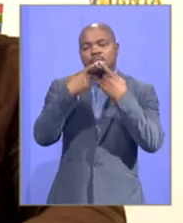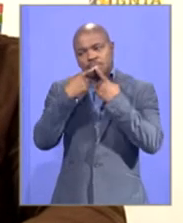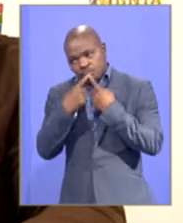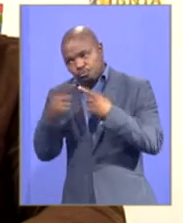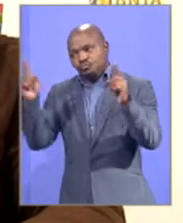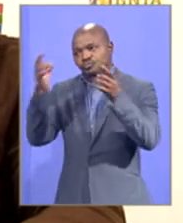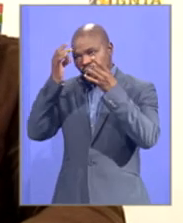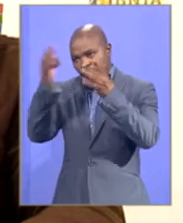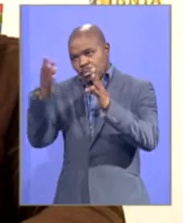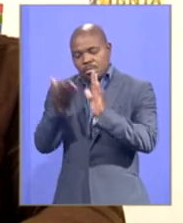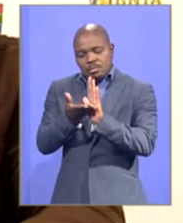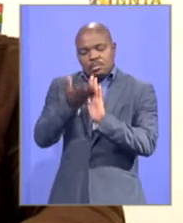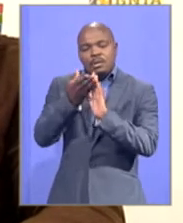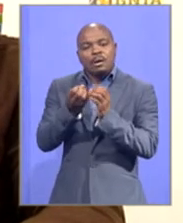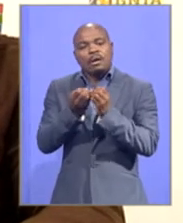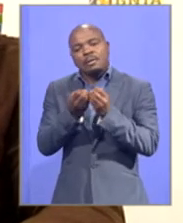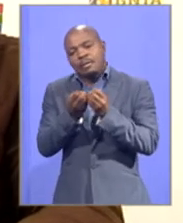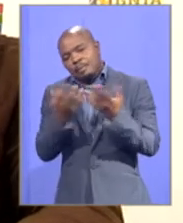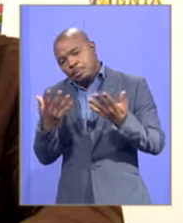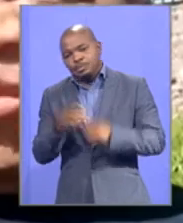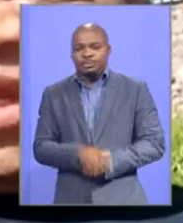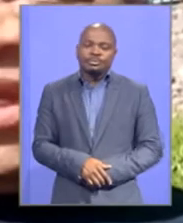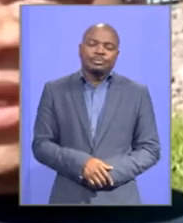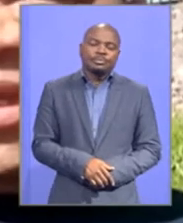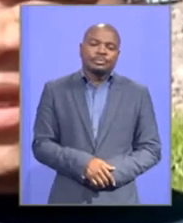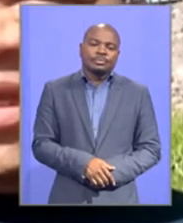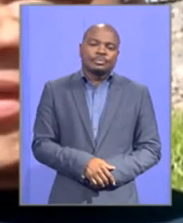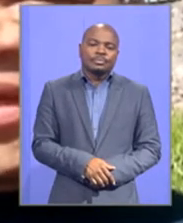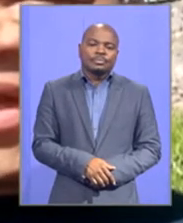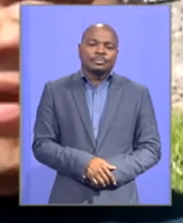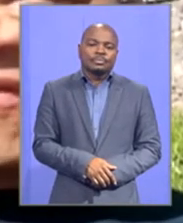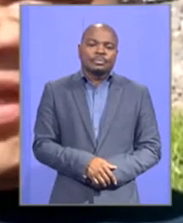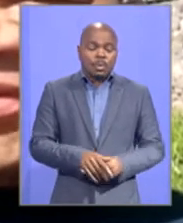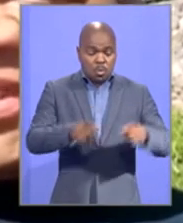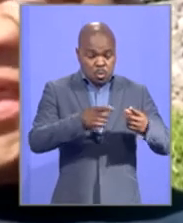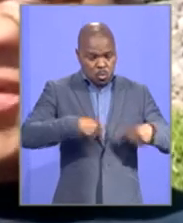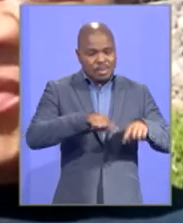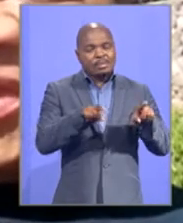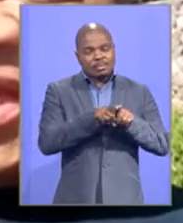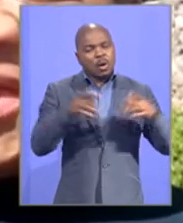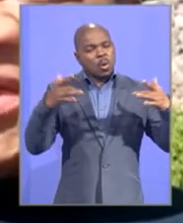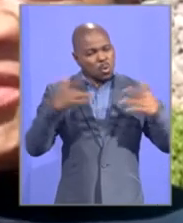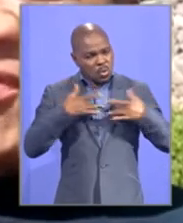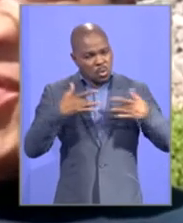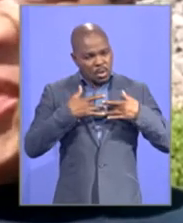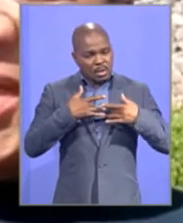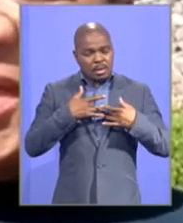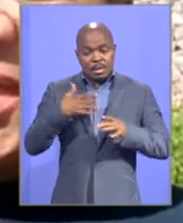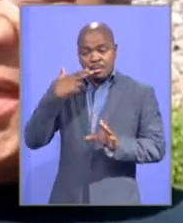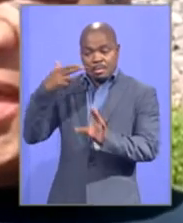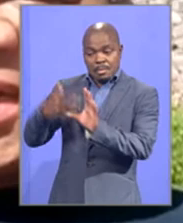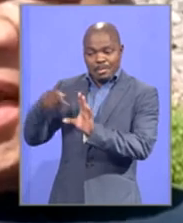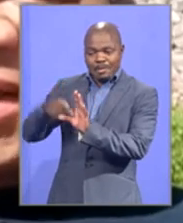ya gore e tlile go ya godimo ka bokae. We are very concerned about the increase of fuel.